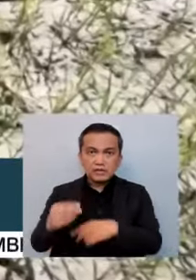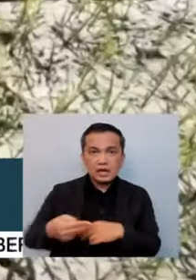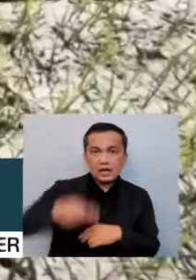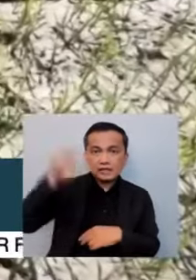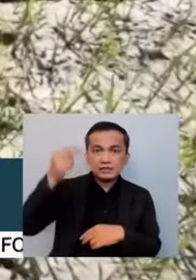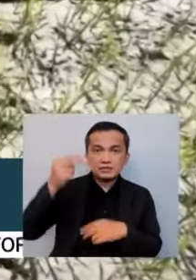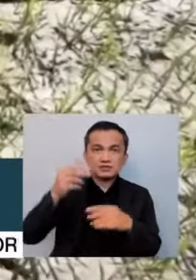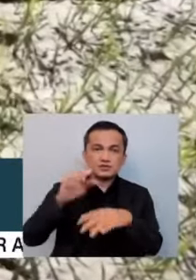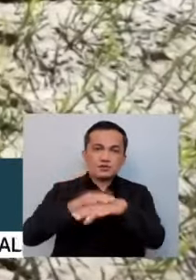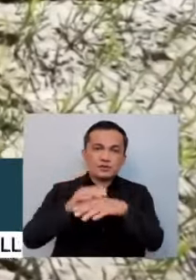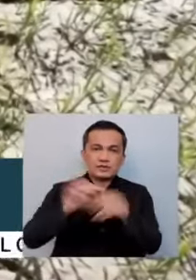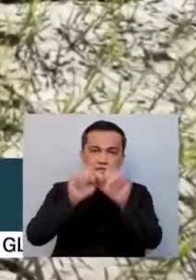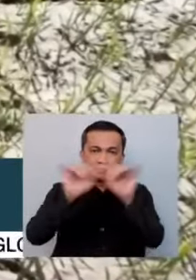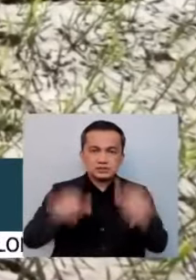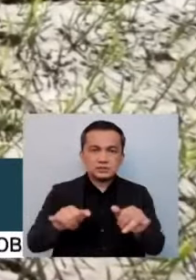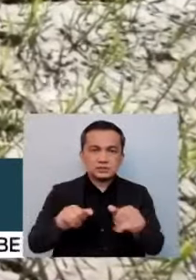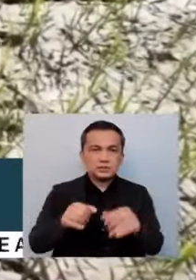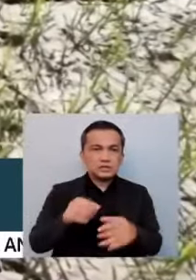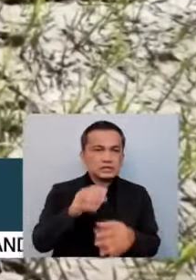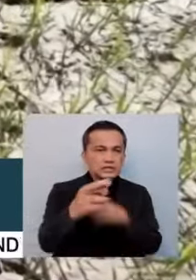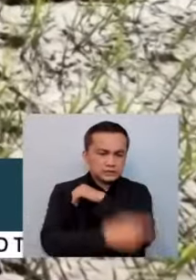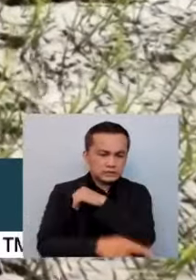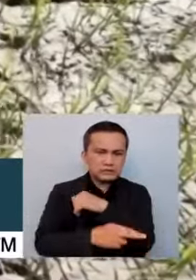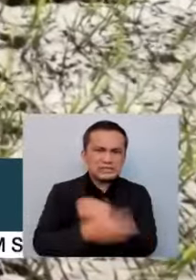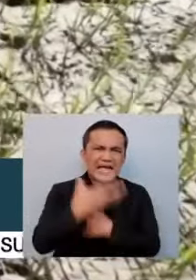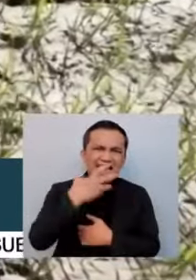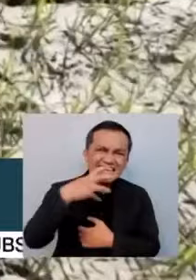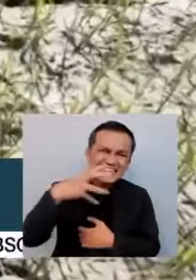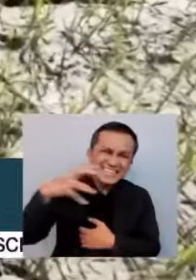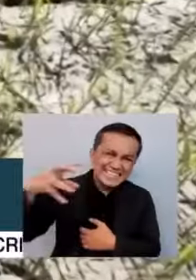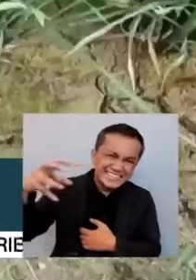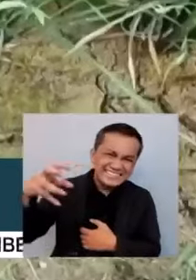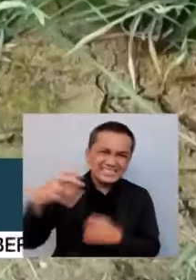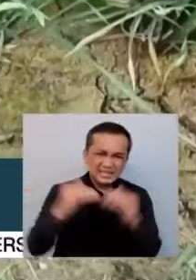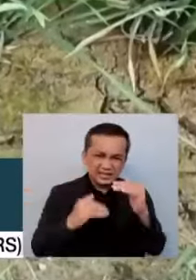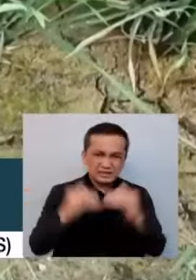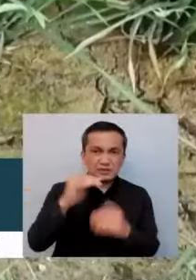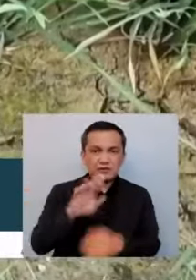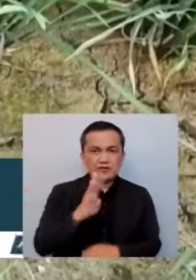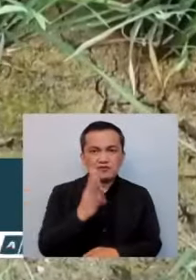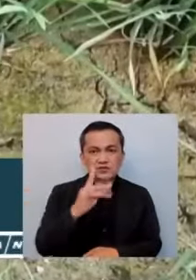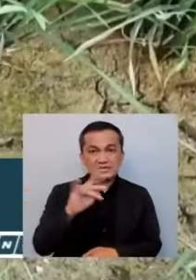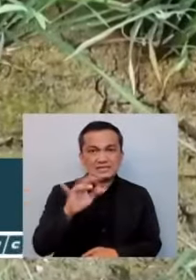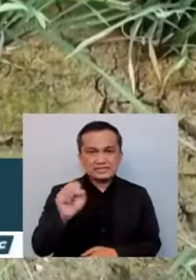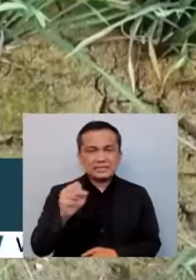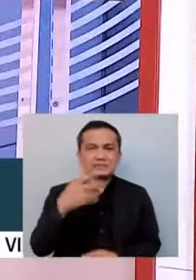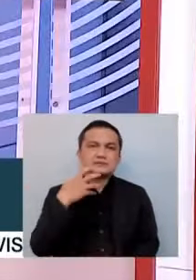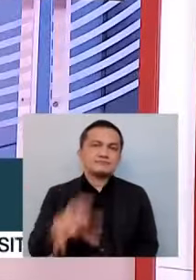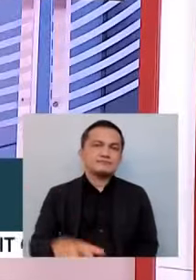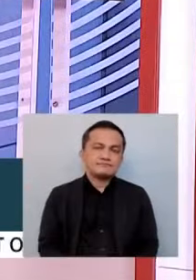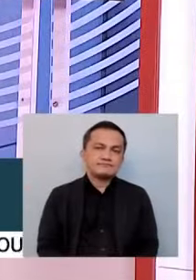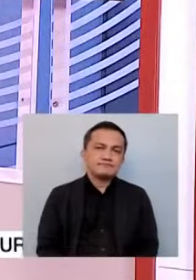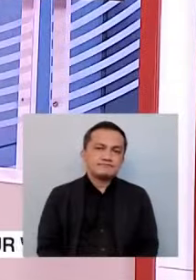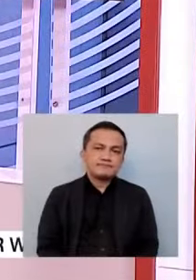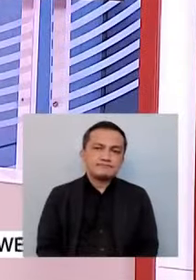system, as several regions bake in temperatures exceeding 40 degrees Celsius.